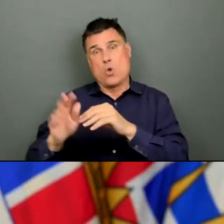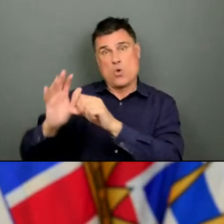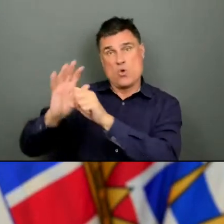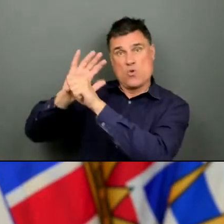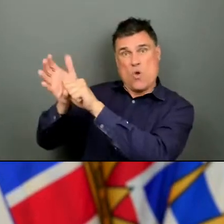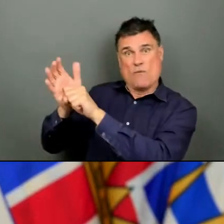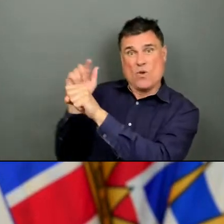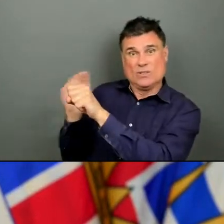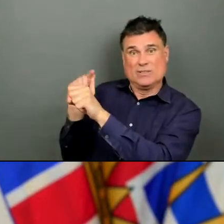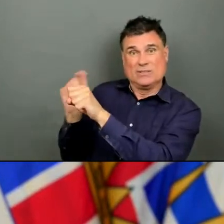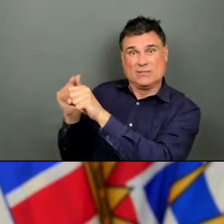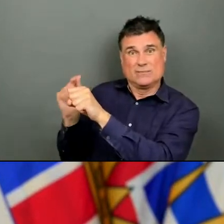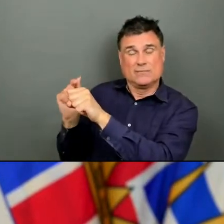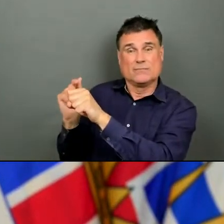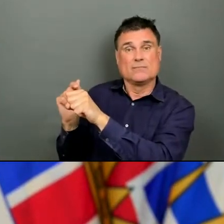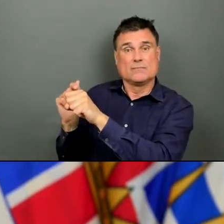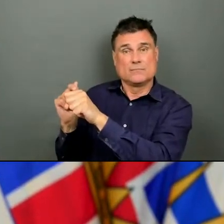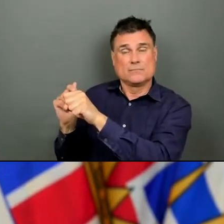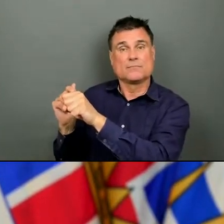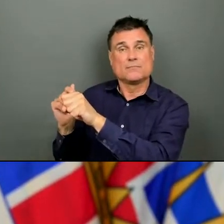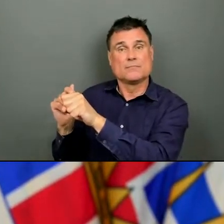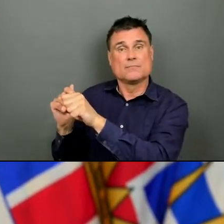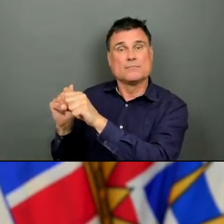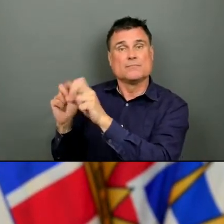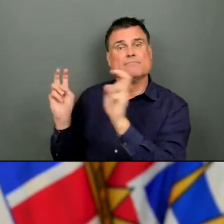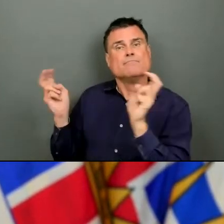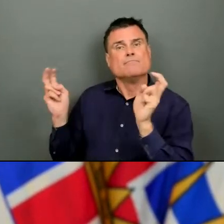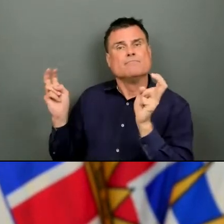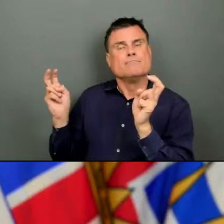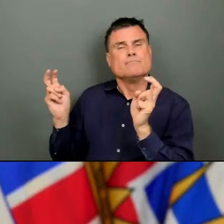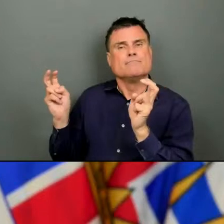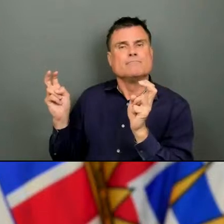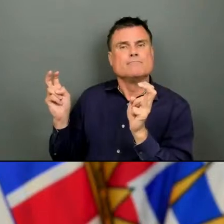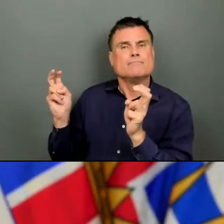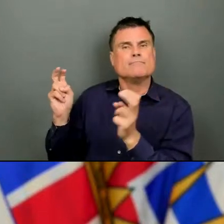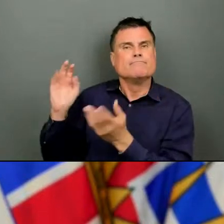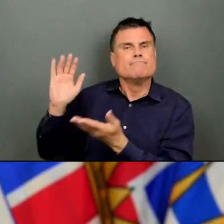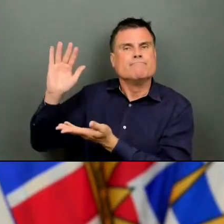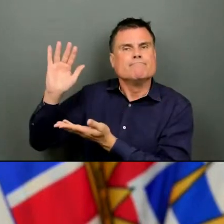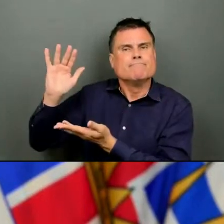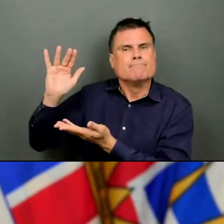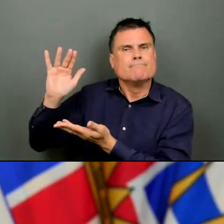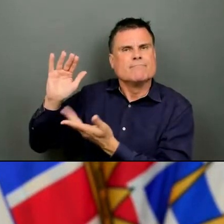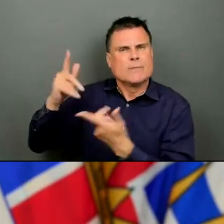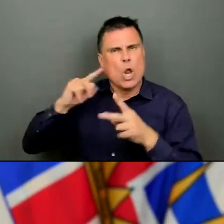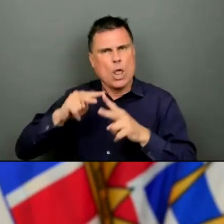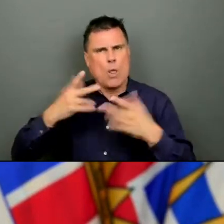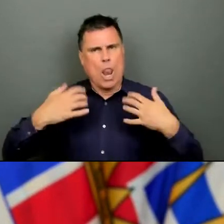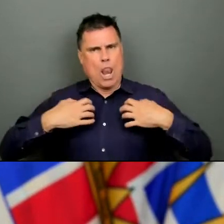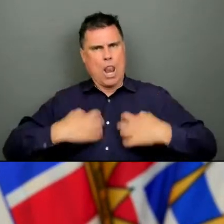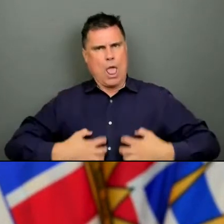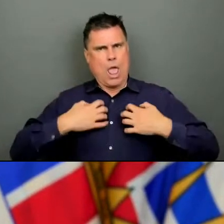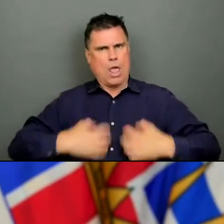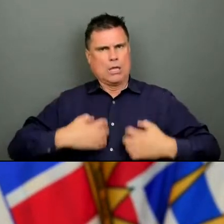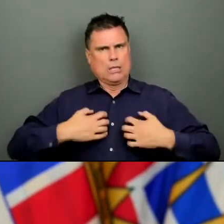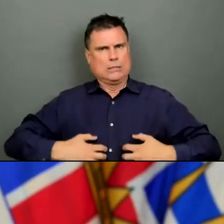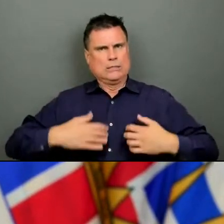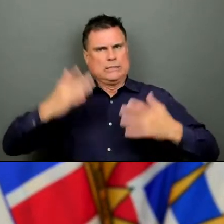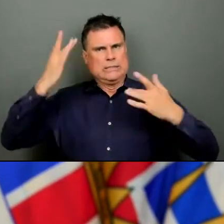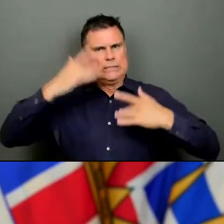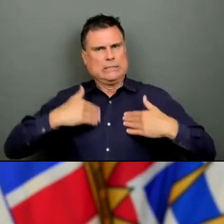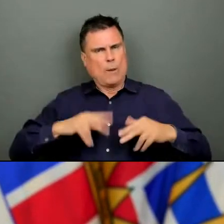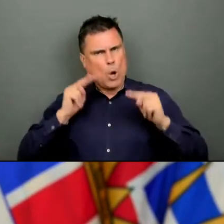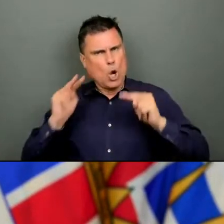those respiratory viruses that at least for the next few years we're going to have to pay attention to. And that means in some communal